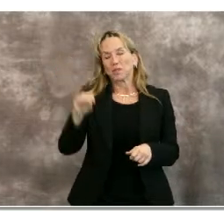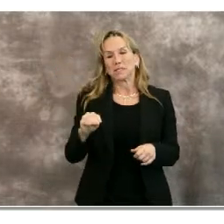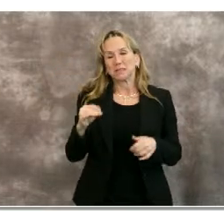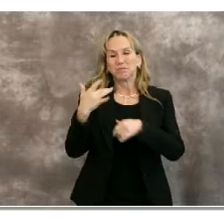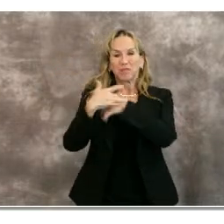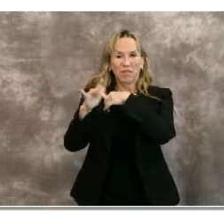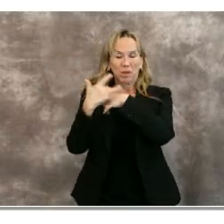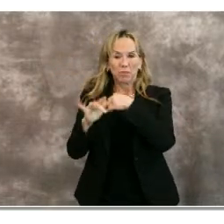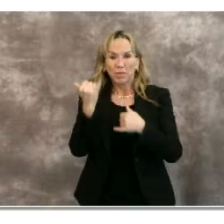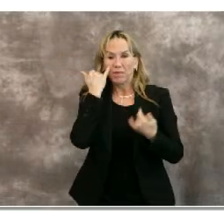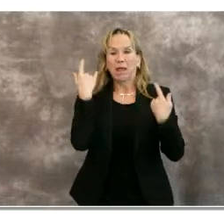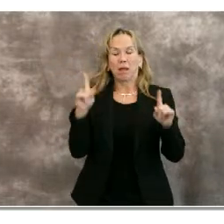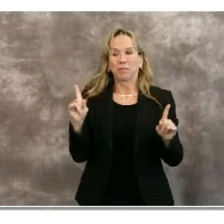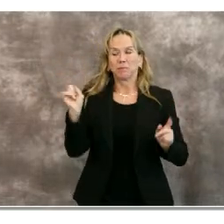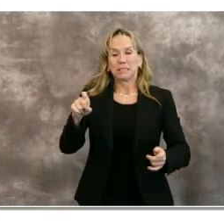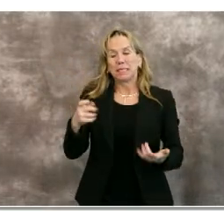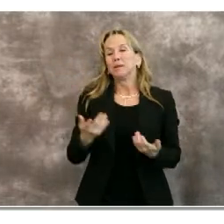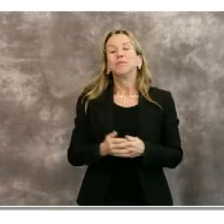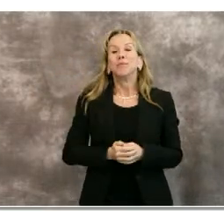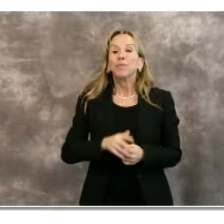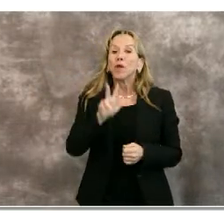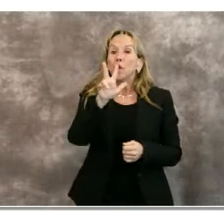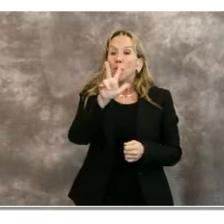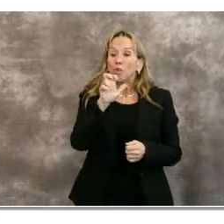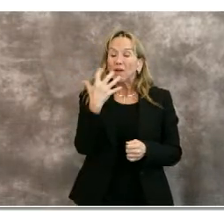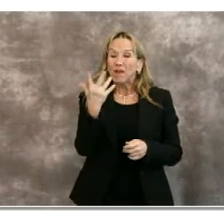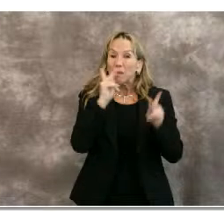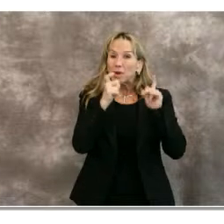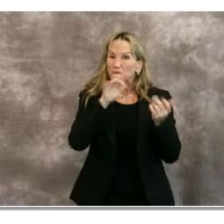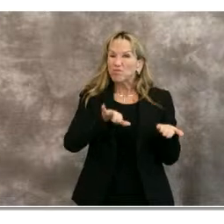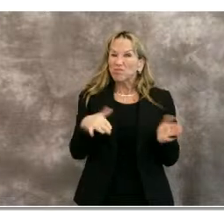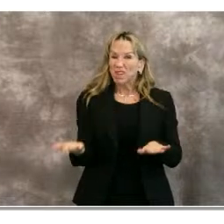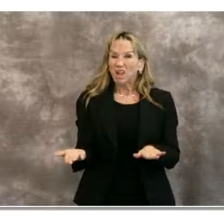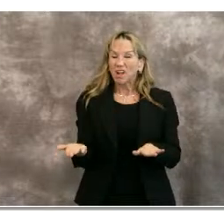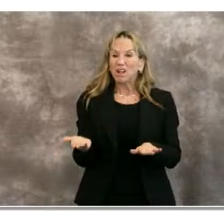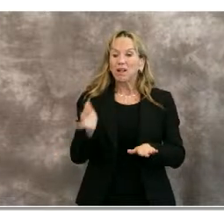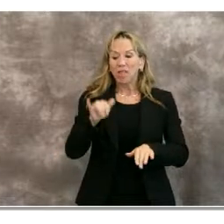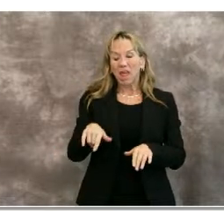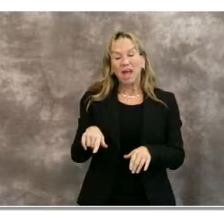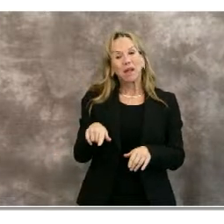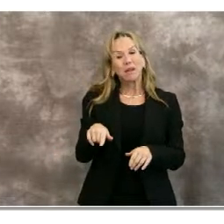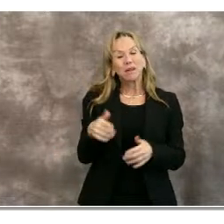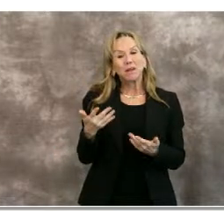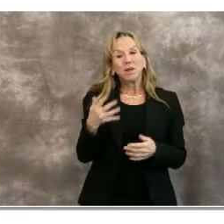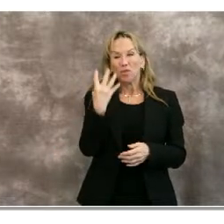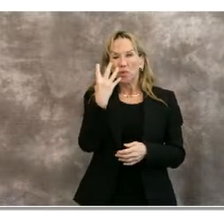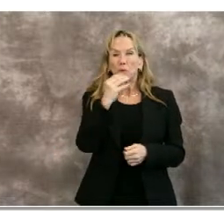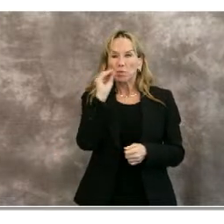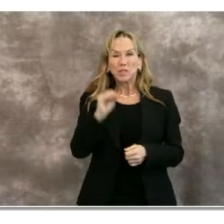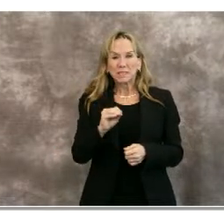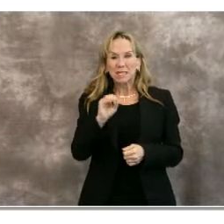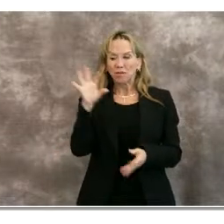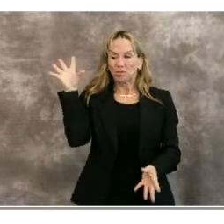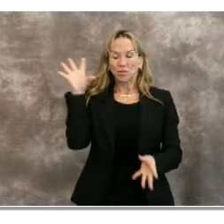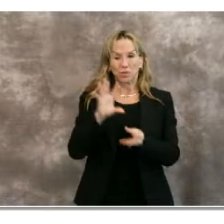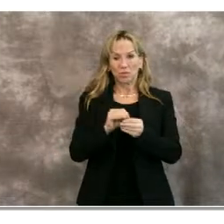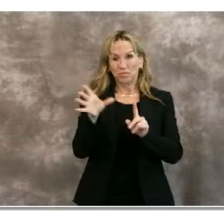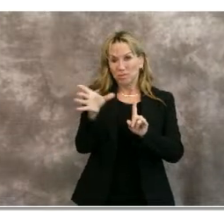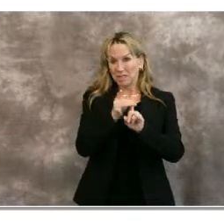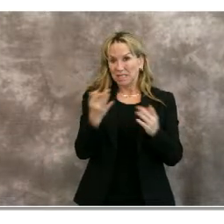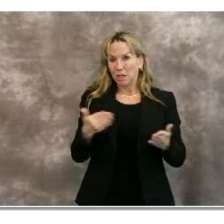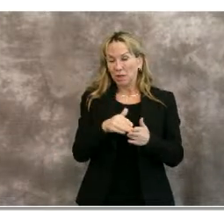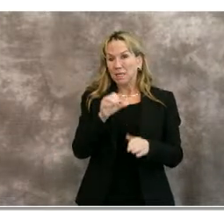34%. Of the 305 deaths, which represent approximately 4% of the total number of